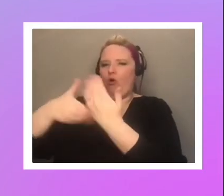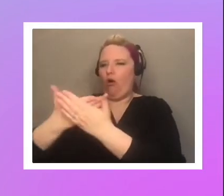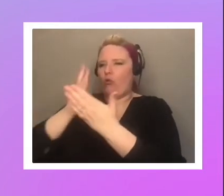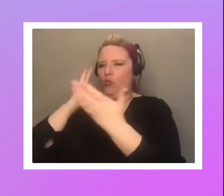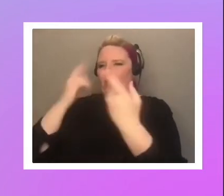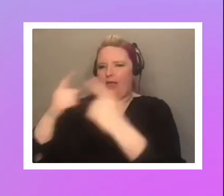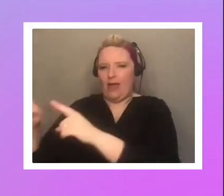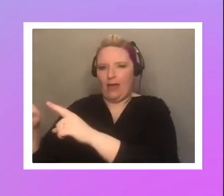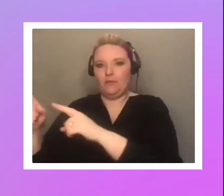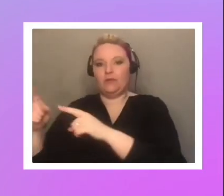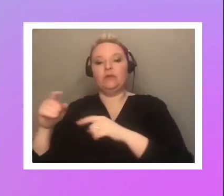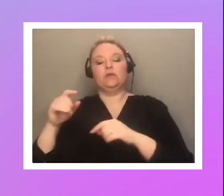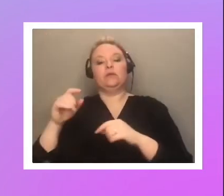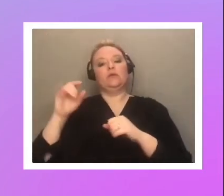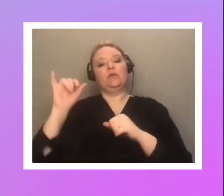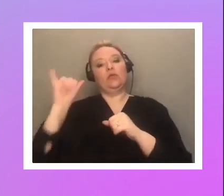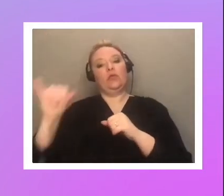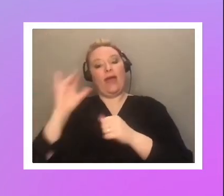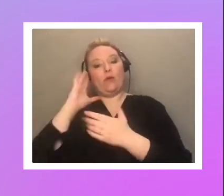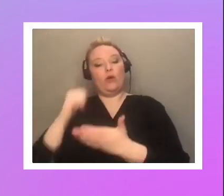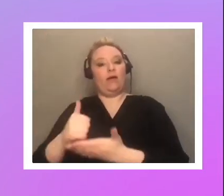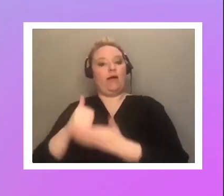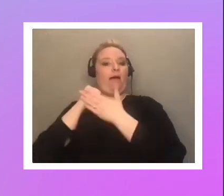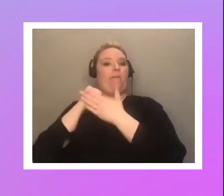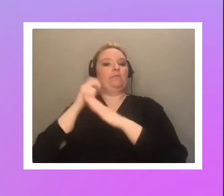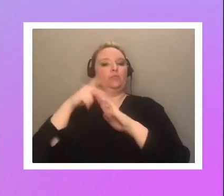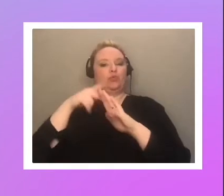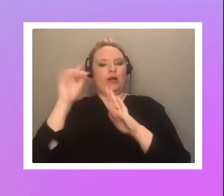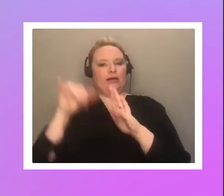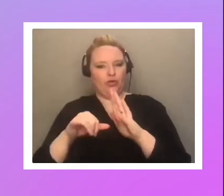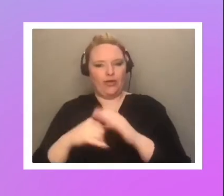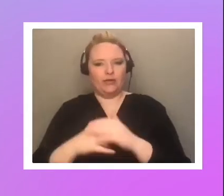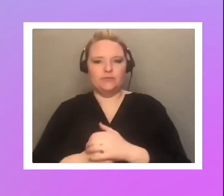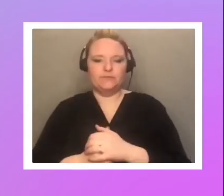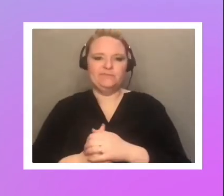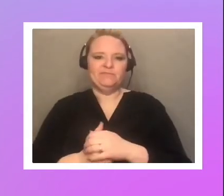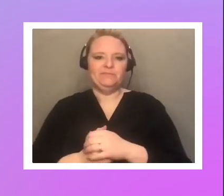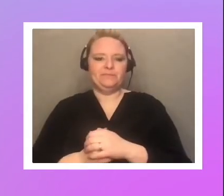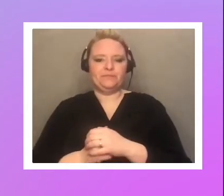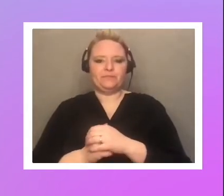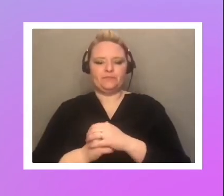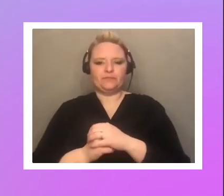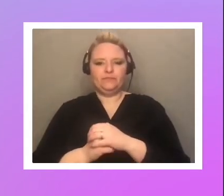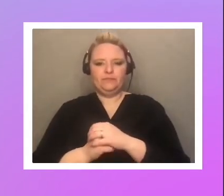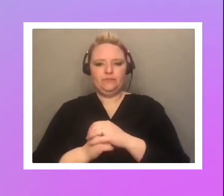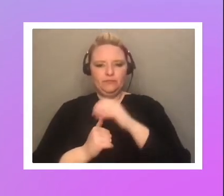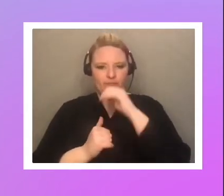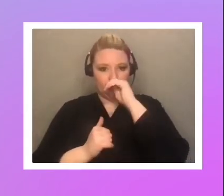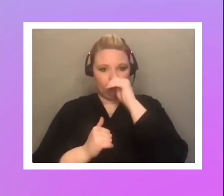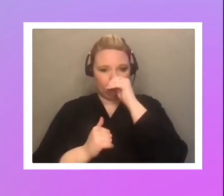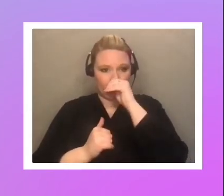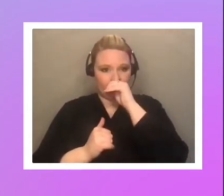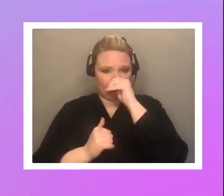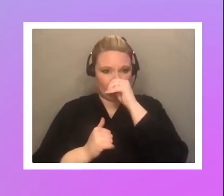going to ultimately help your project. Now,